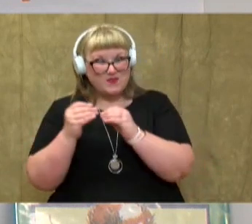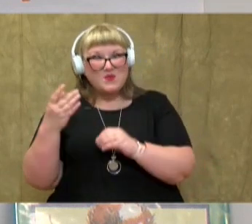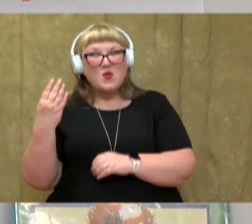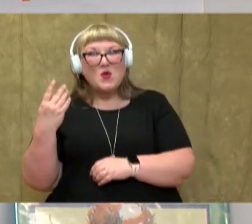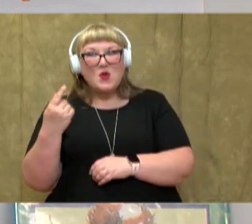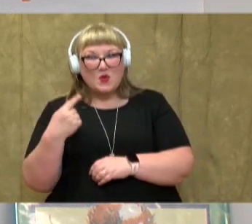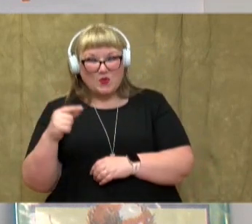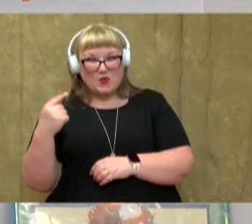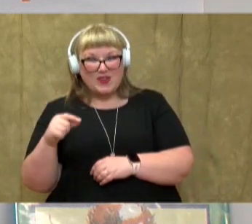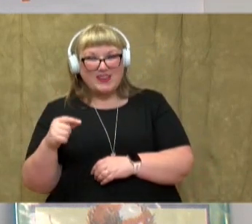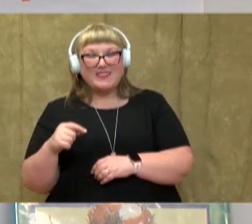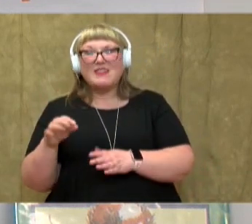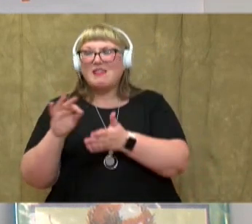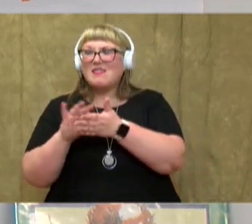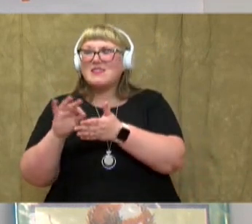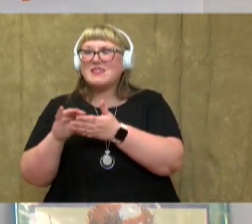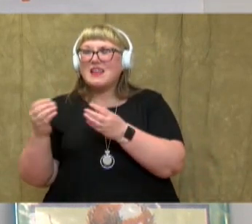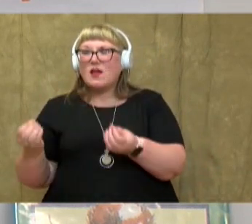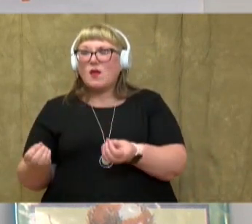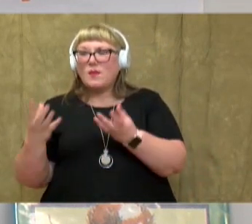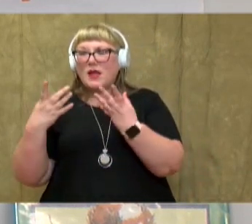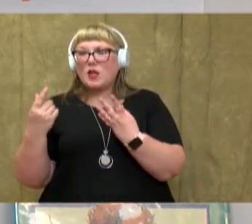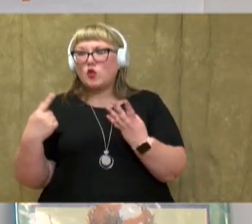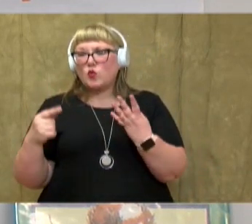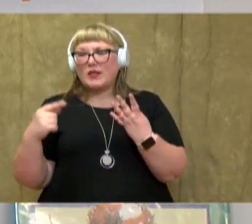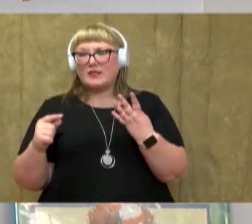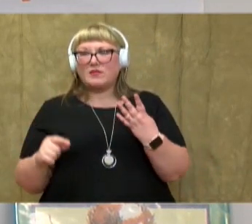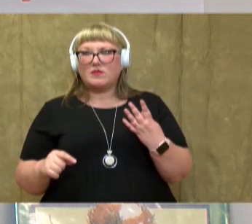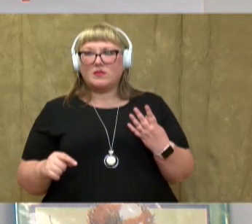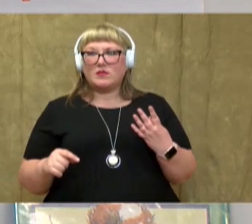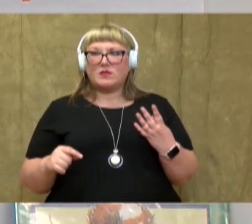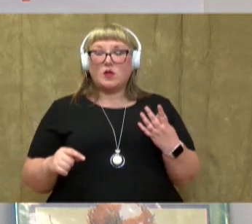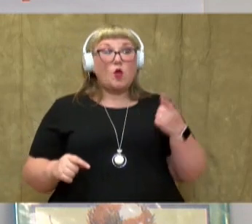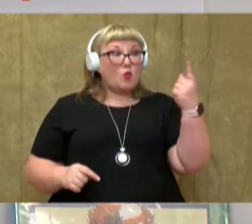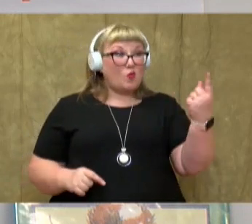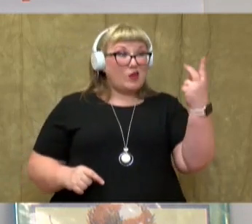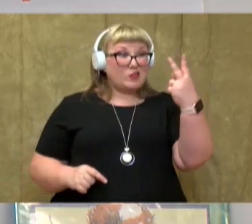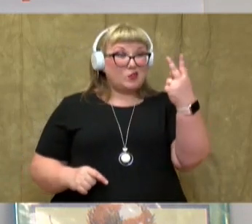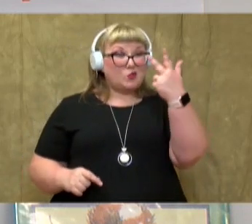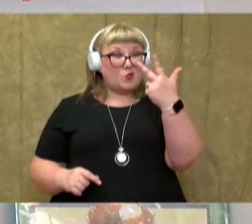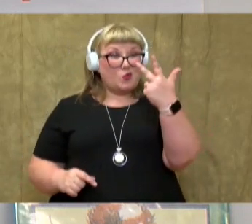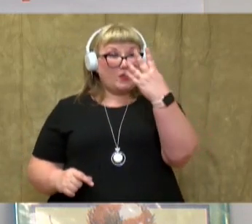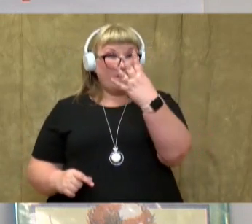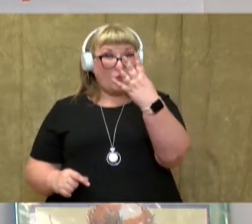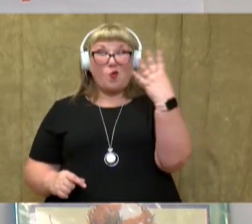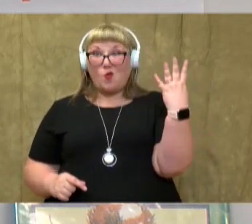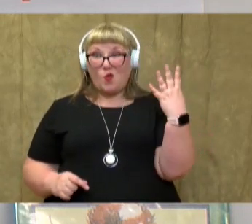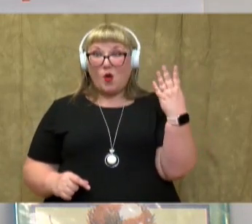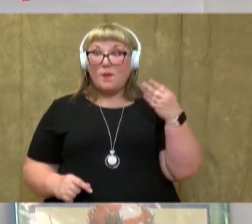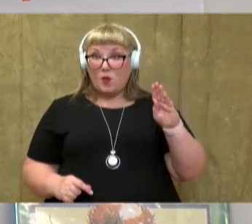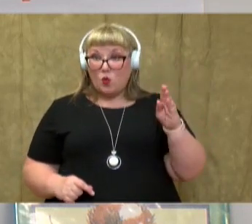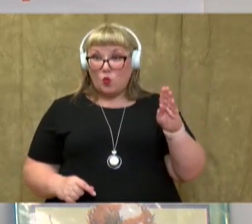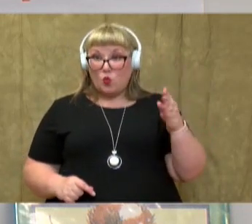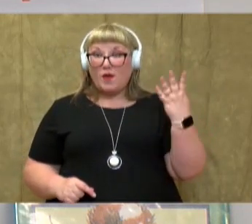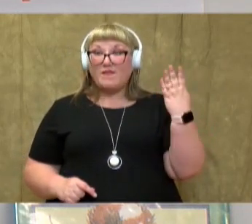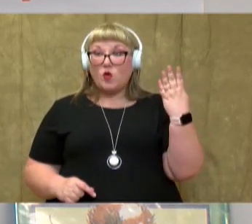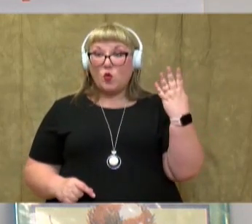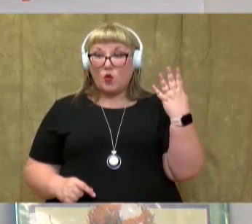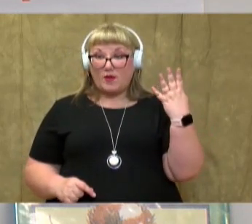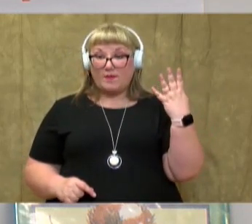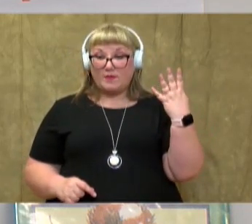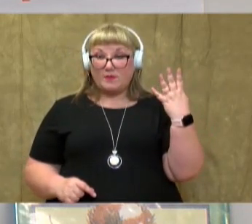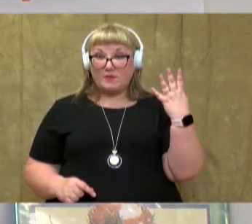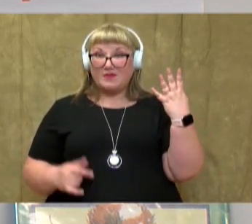green basket. So let's count how many. We have one, two, three, four in the blue basket. We just counted